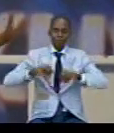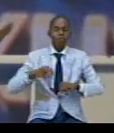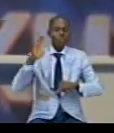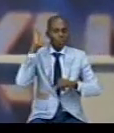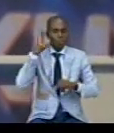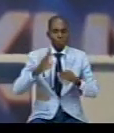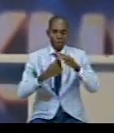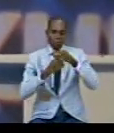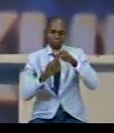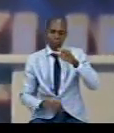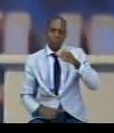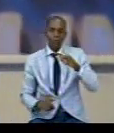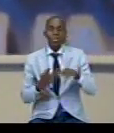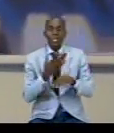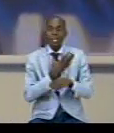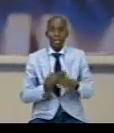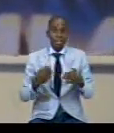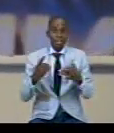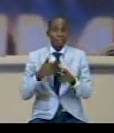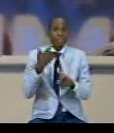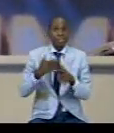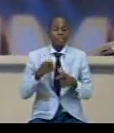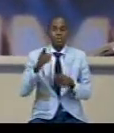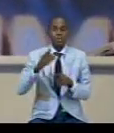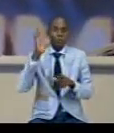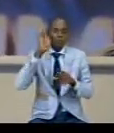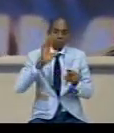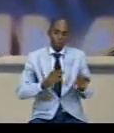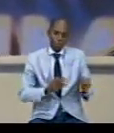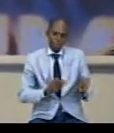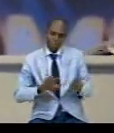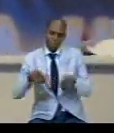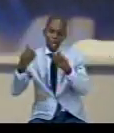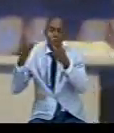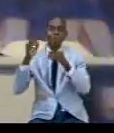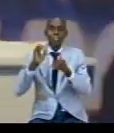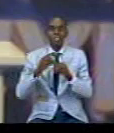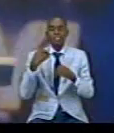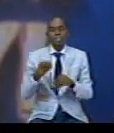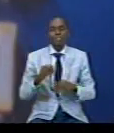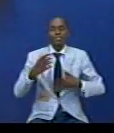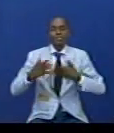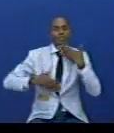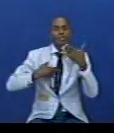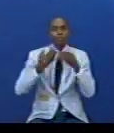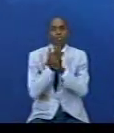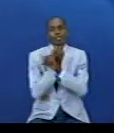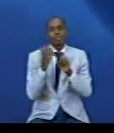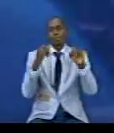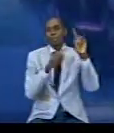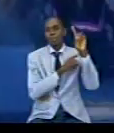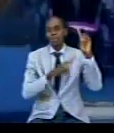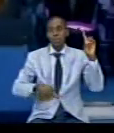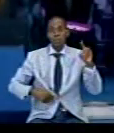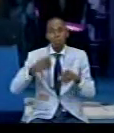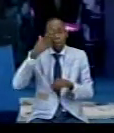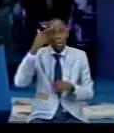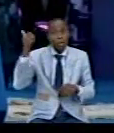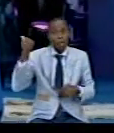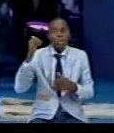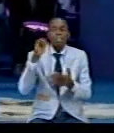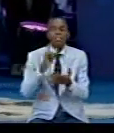then you will go in the joy of the salvation of the Lord, because that is the